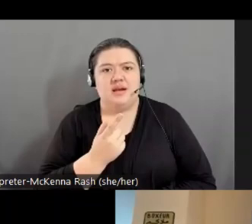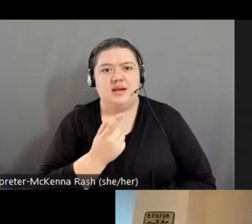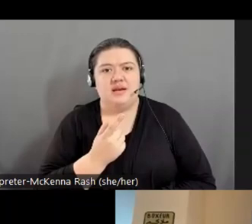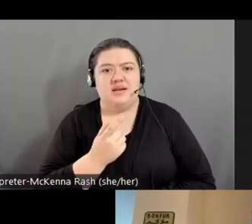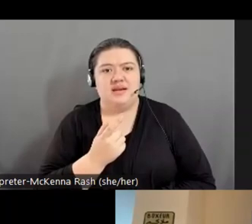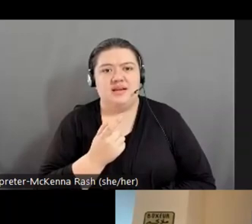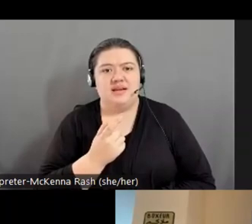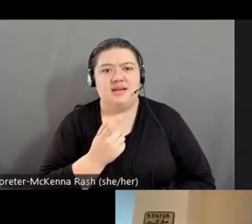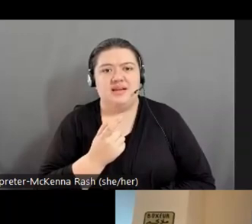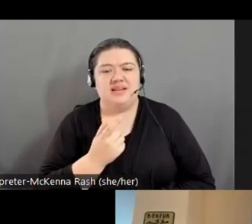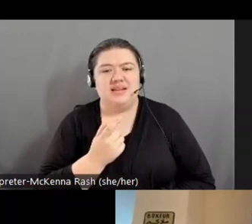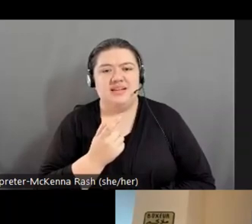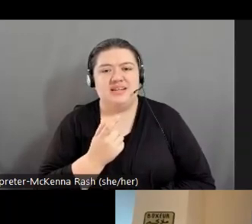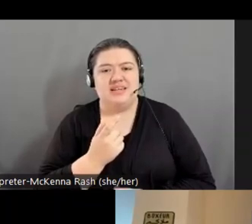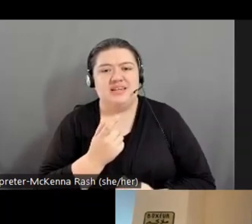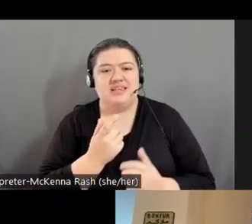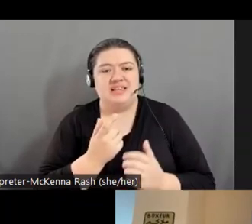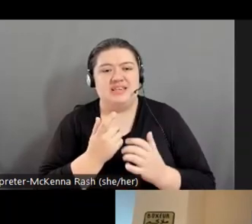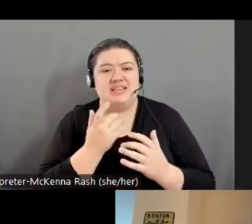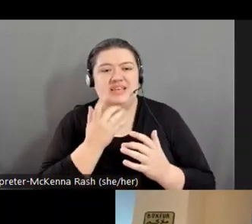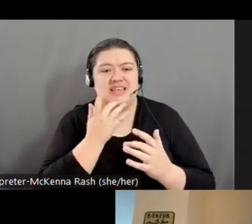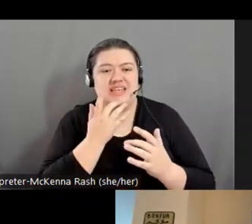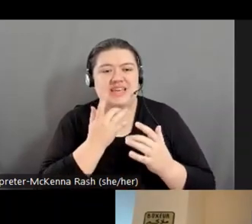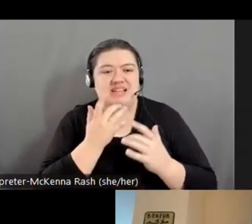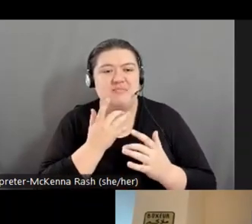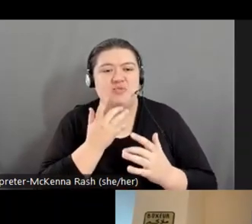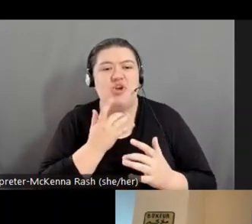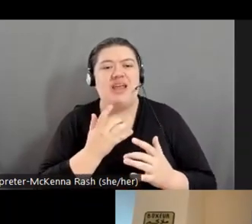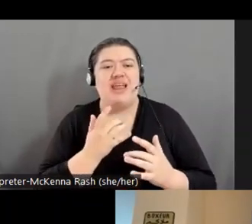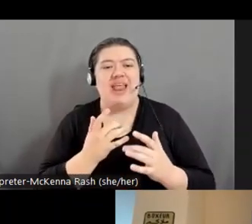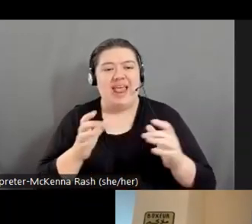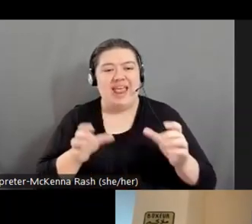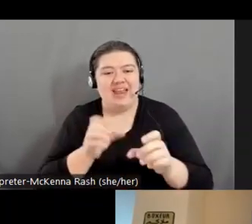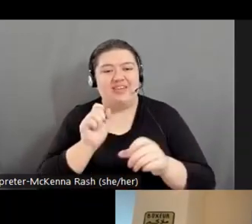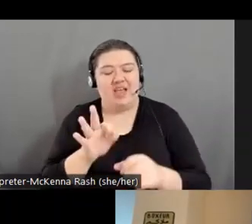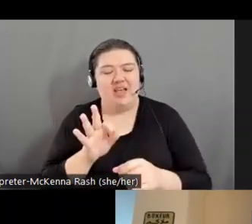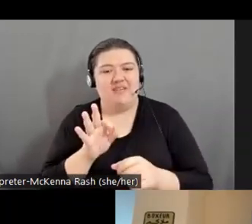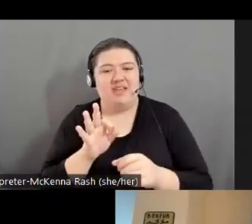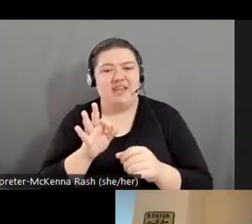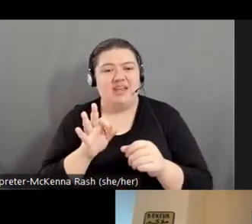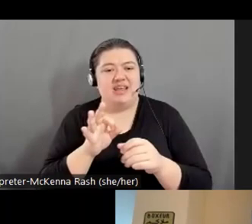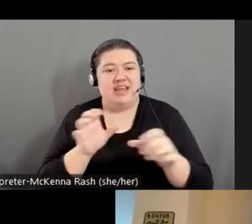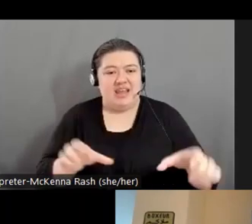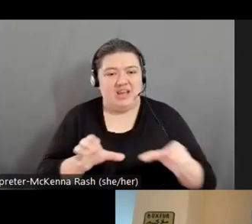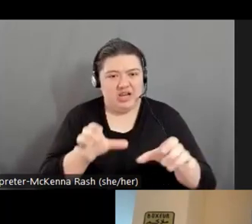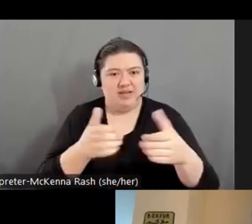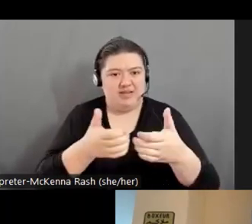disparate activities of engagement that are separated by a period of time